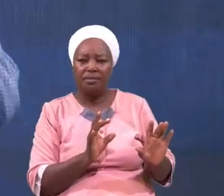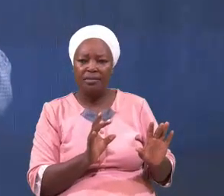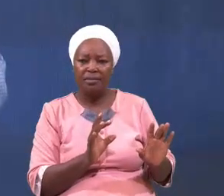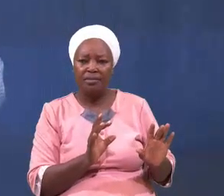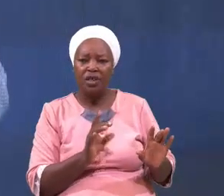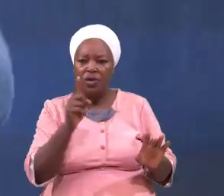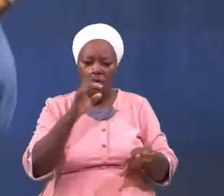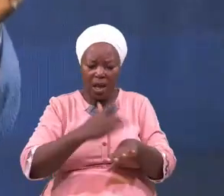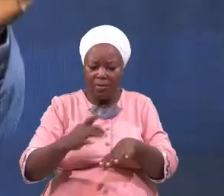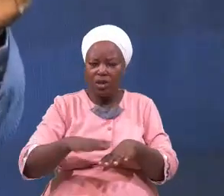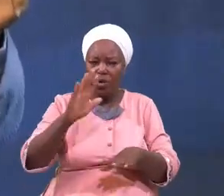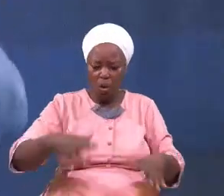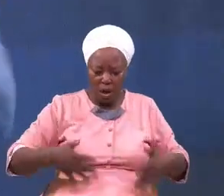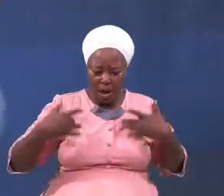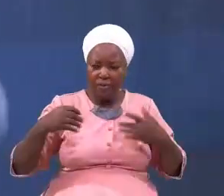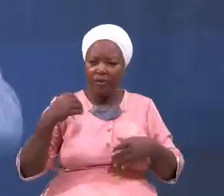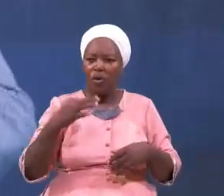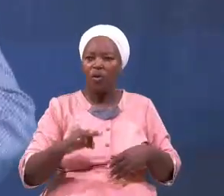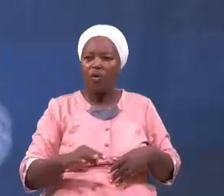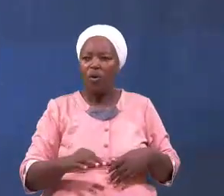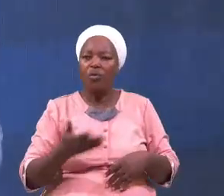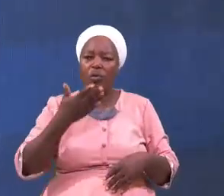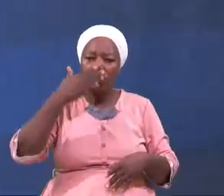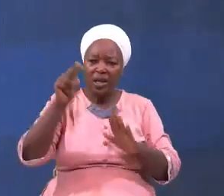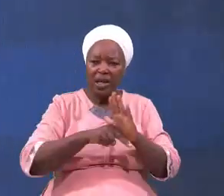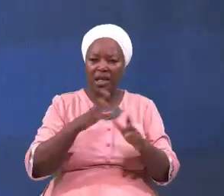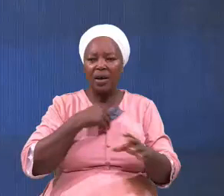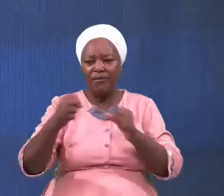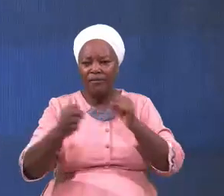You empty your life of violence and fighting.